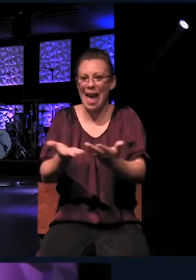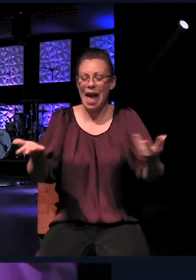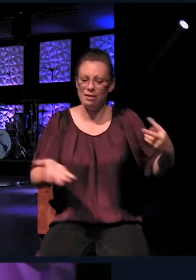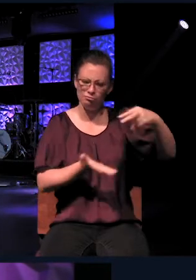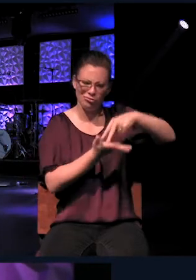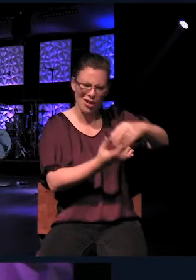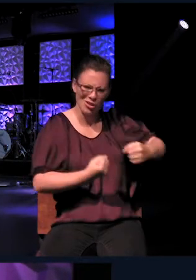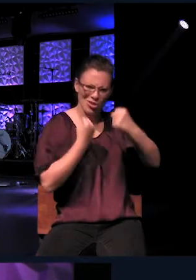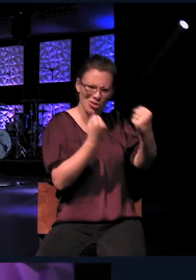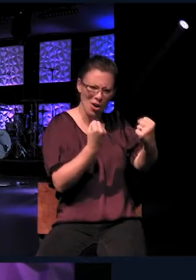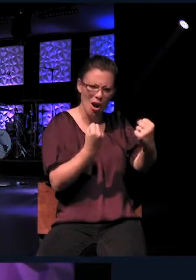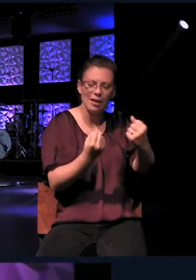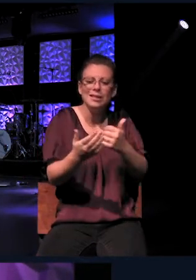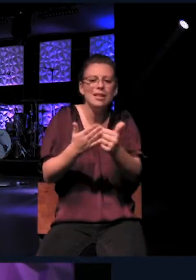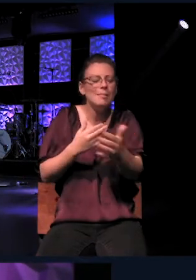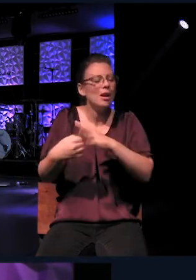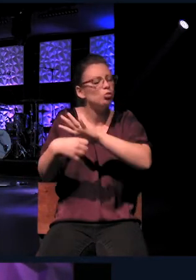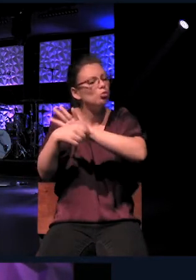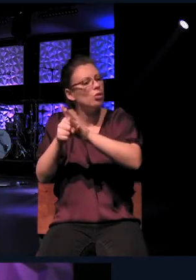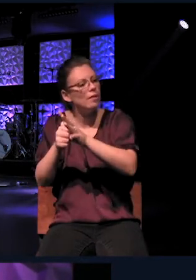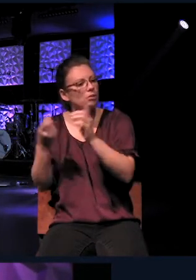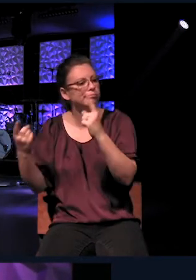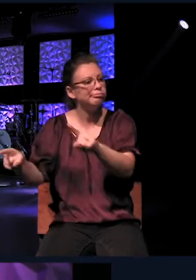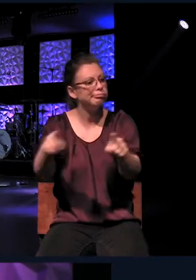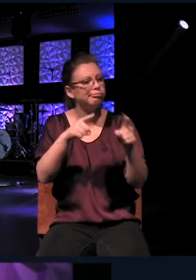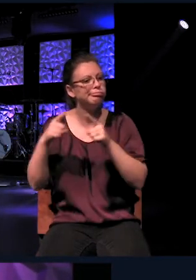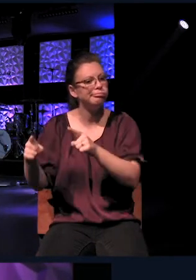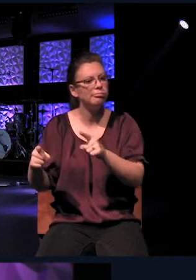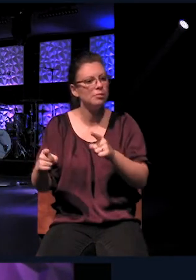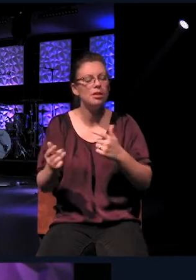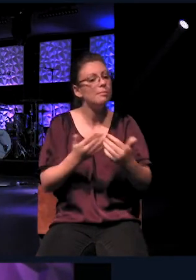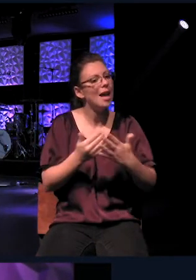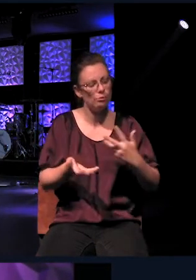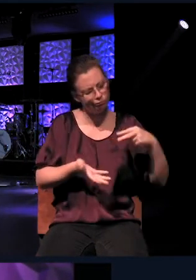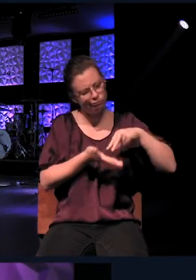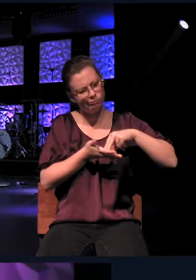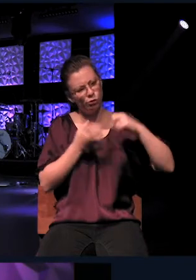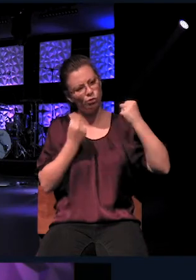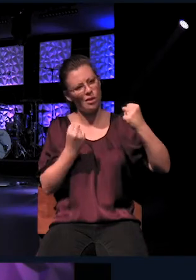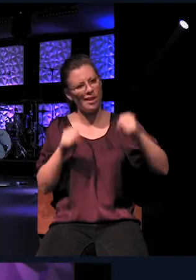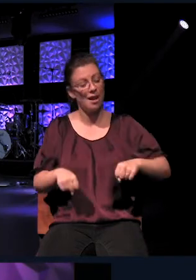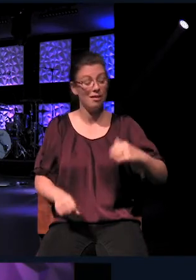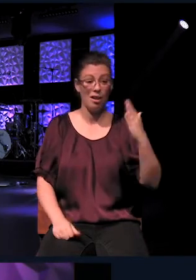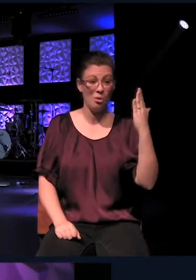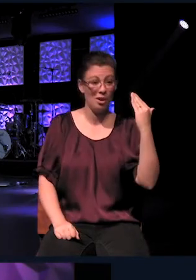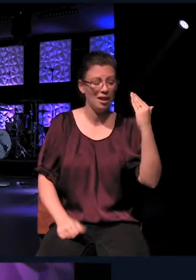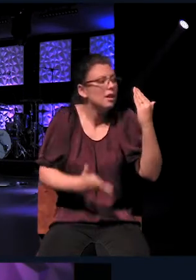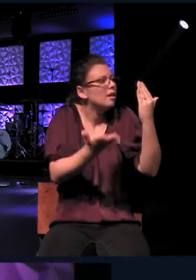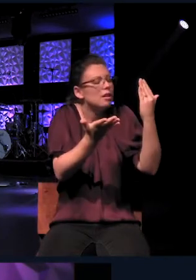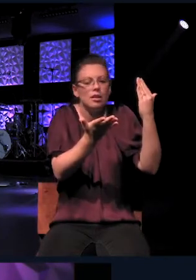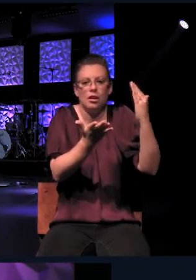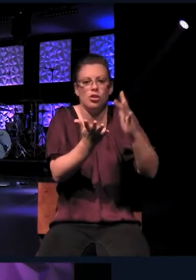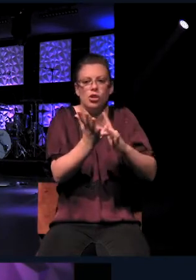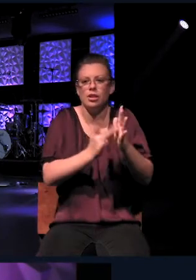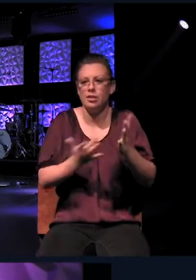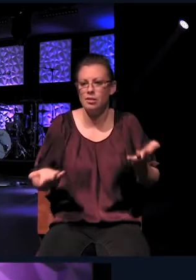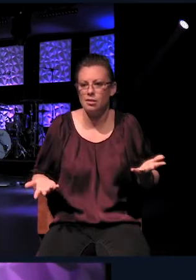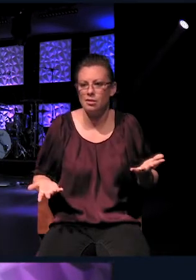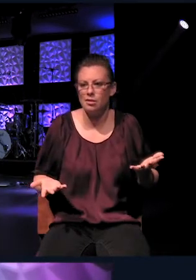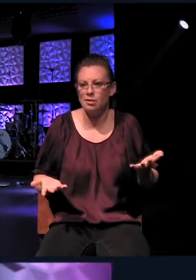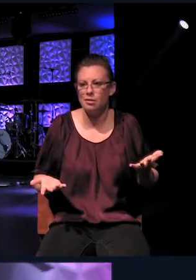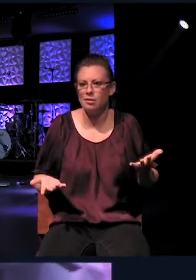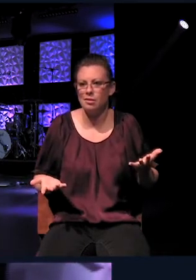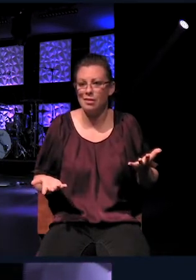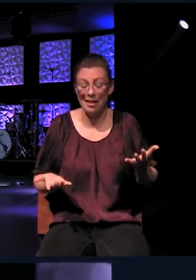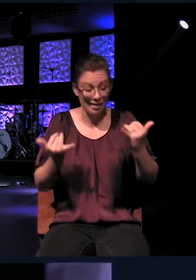pandemic and have joy because of Jesus. Because of Jesus, dear brothers and sisters, when troubles of